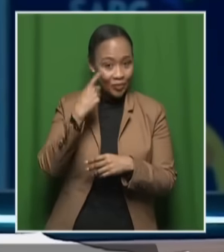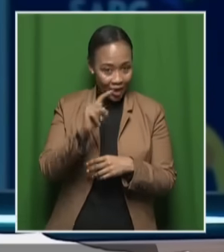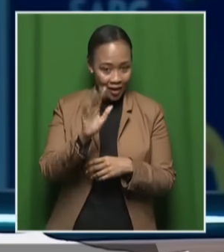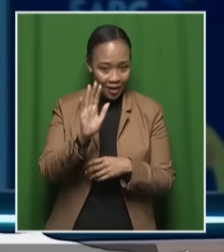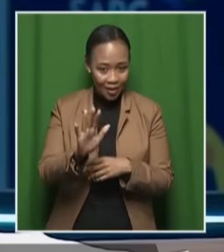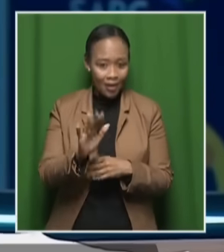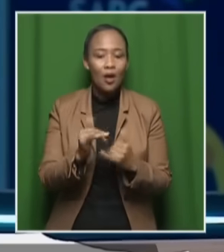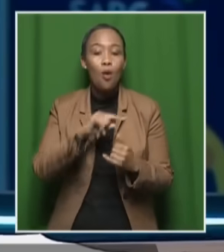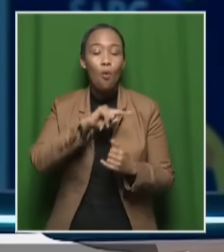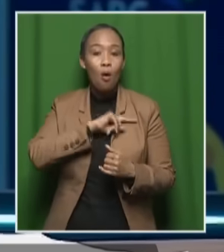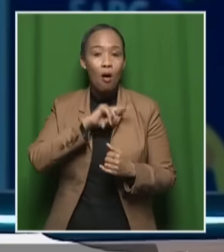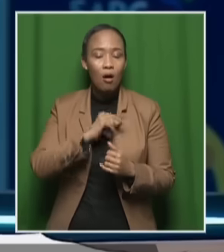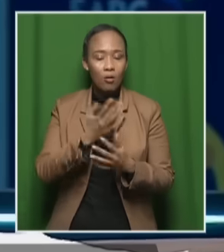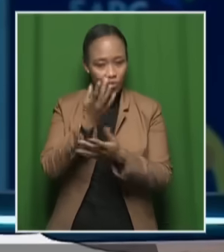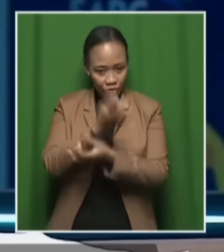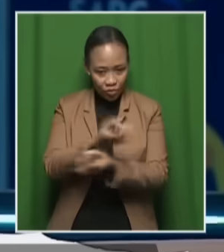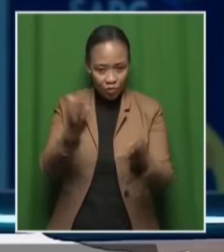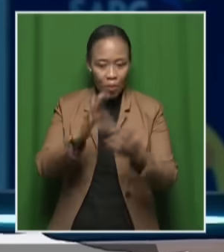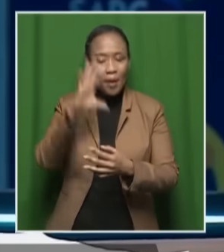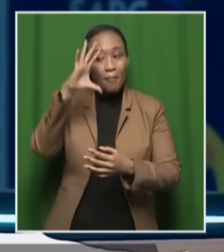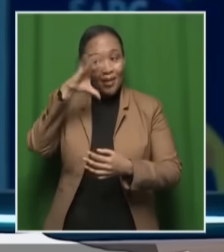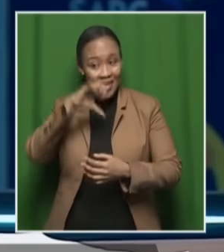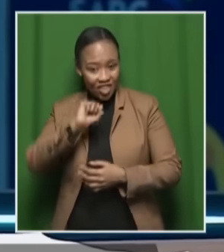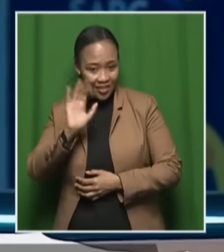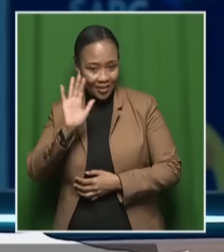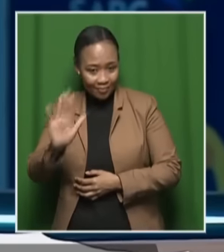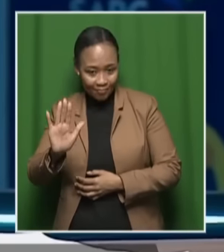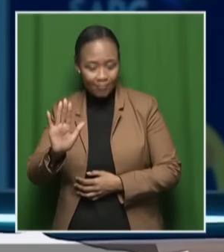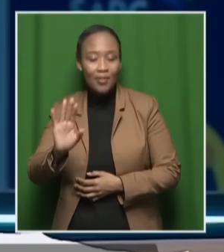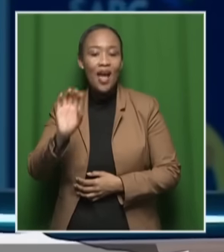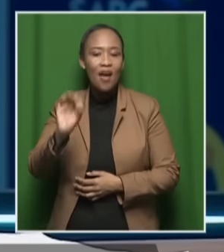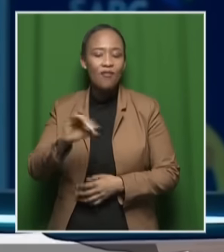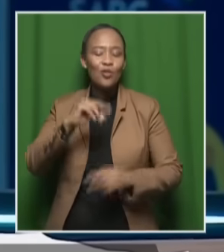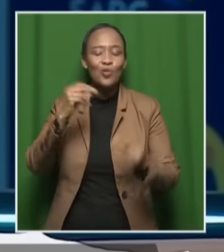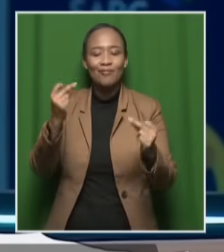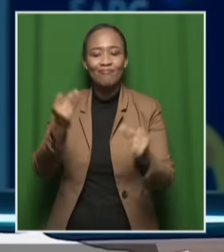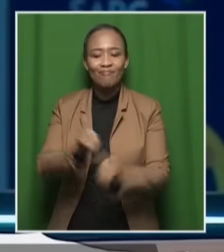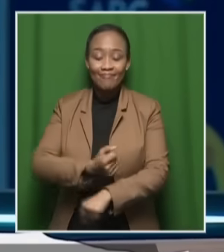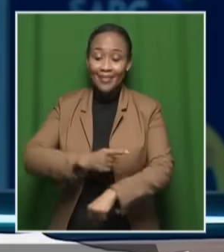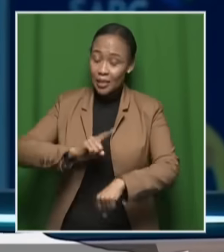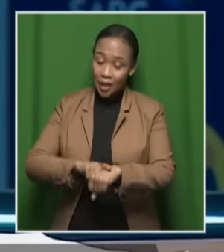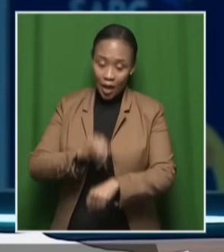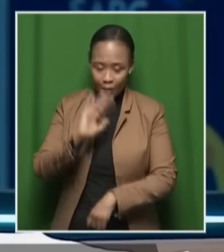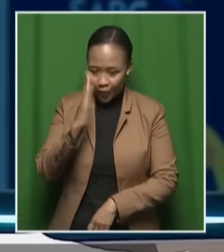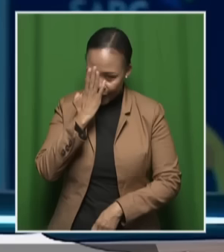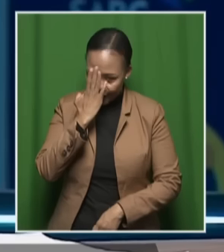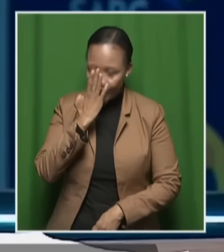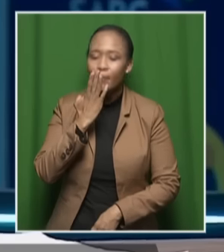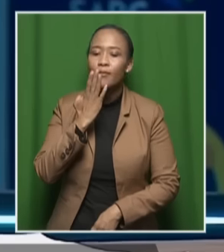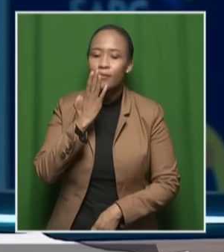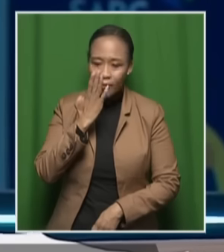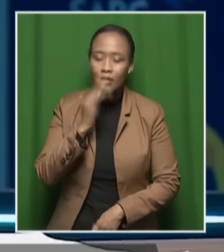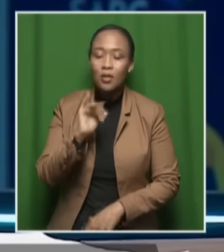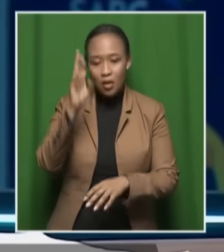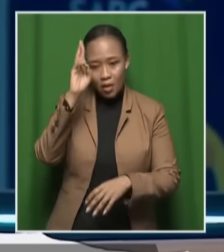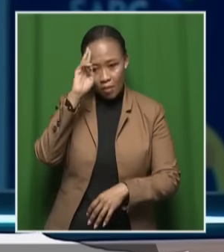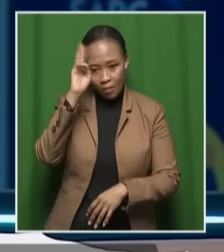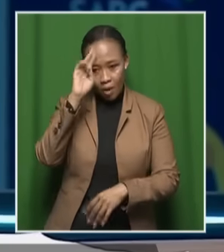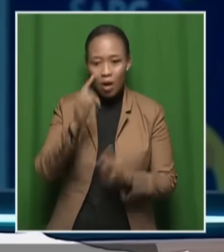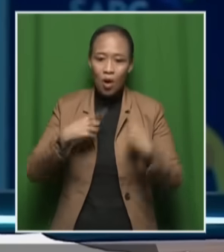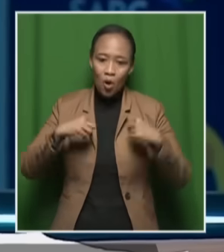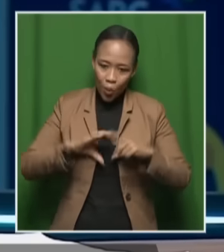a sense of the predictions, because unfortunately time is against us right now. But don't forget, we've got wall-to-wall coverage here